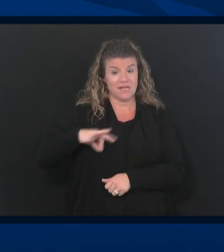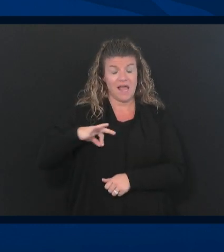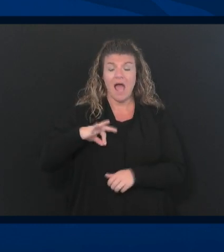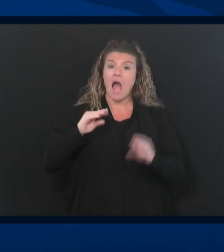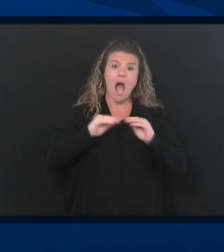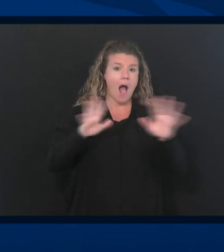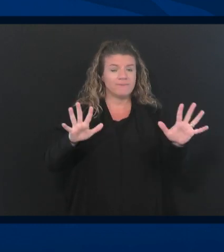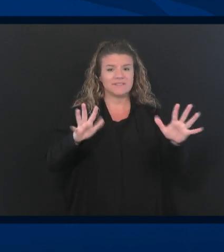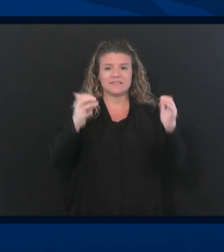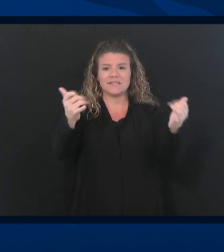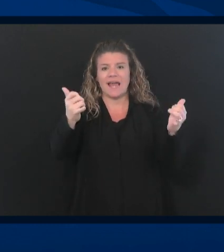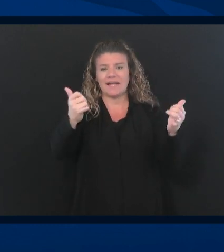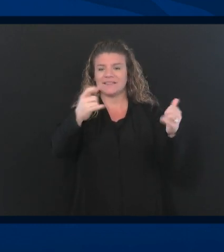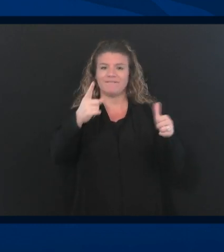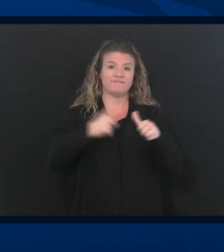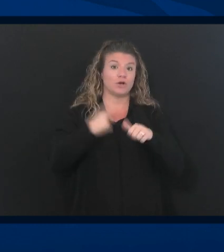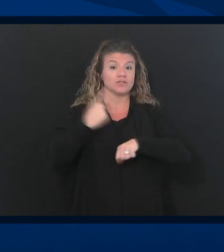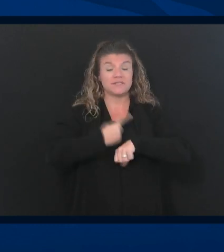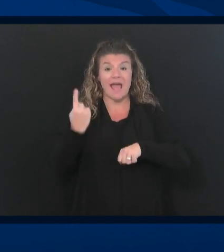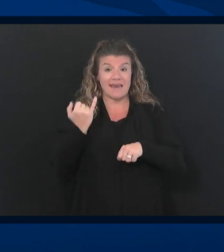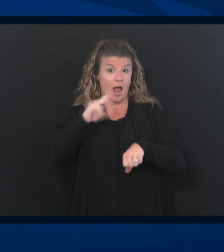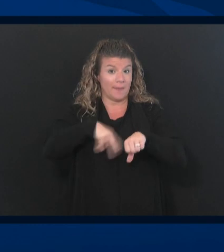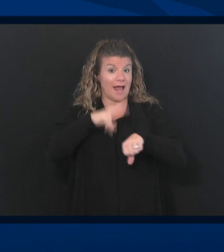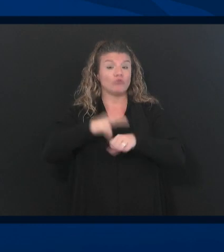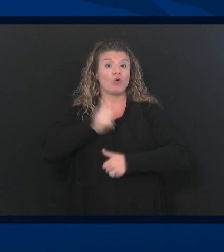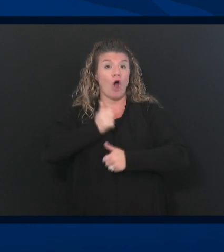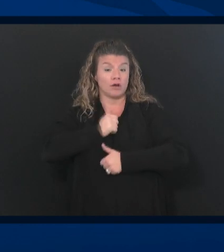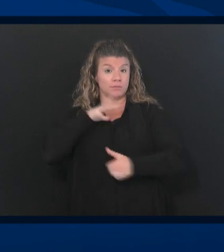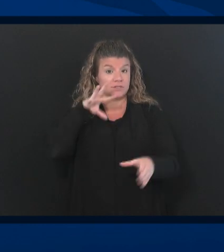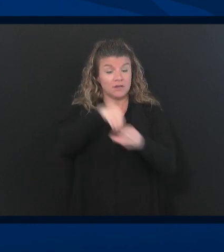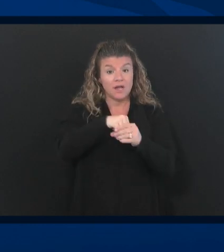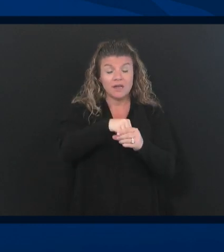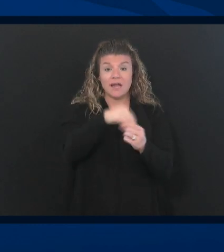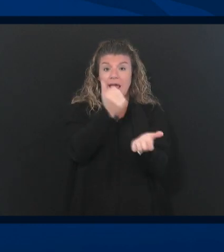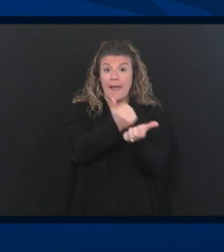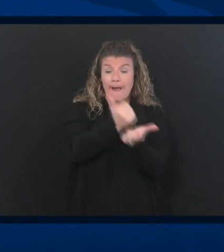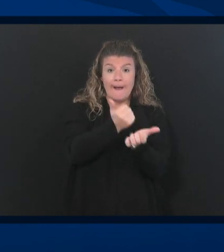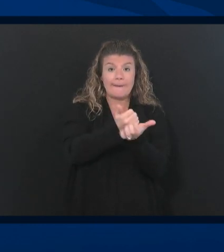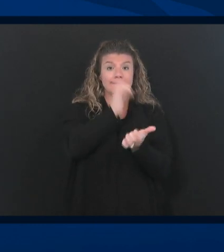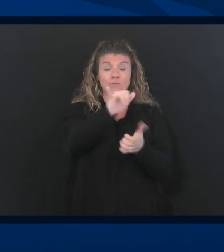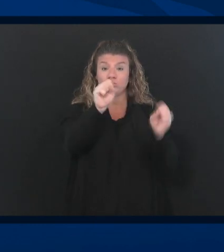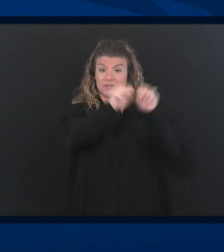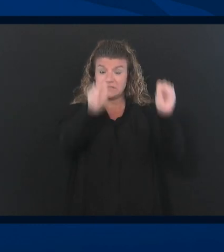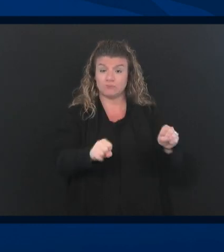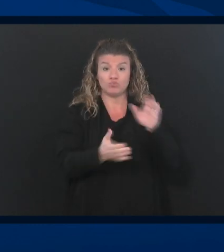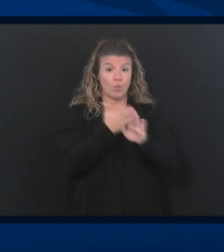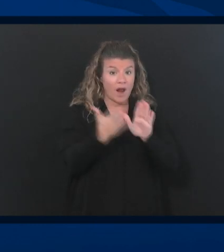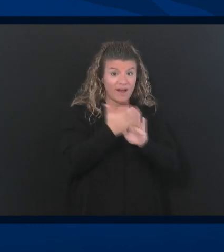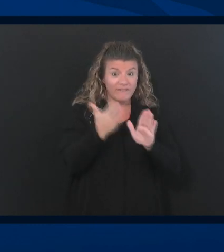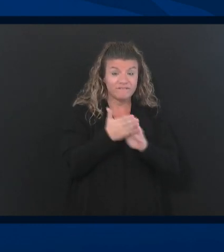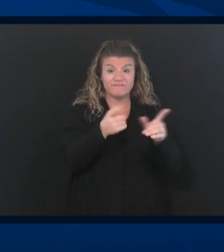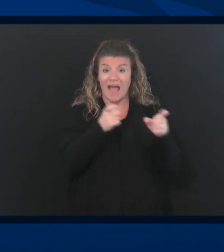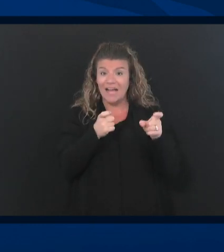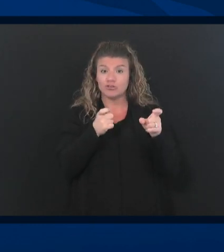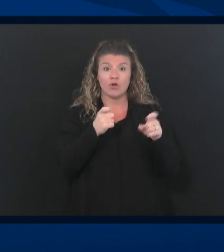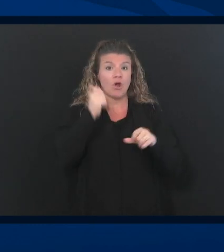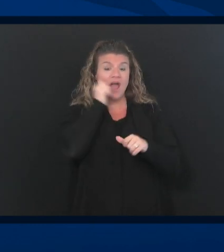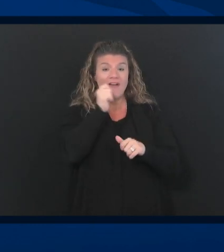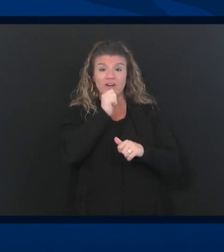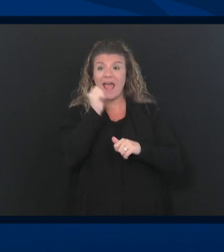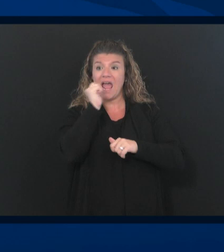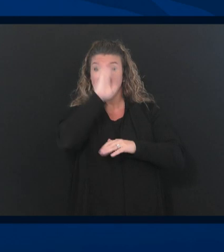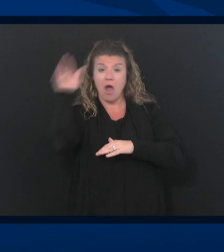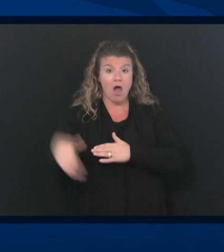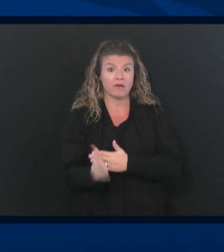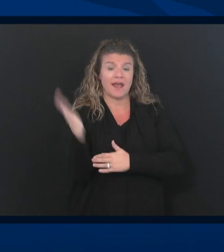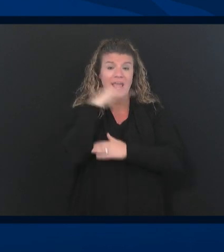obviously today is the first day that the National Guard is participating and helping and getting the systems running up 24/7. But there are